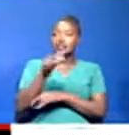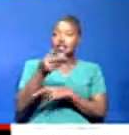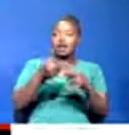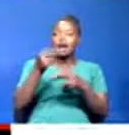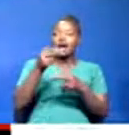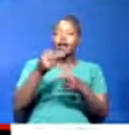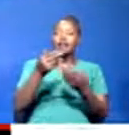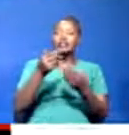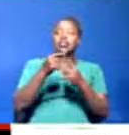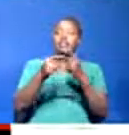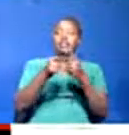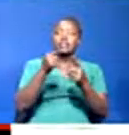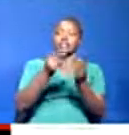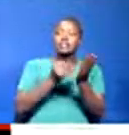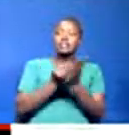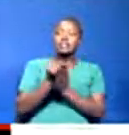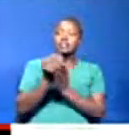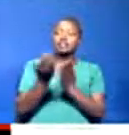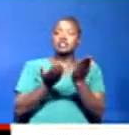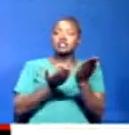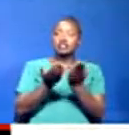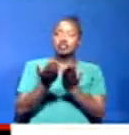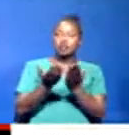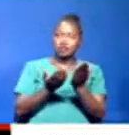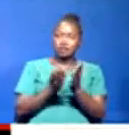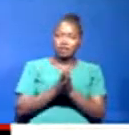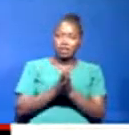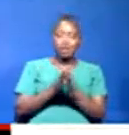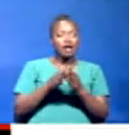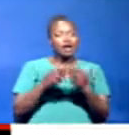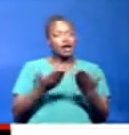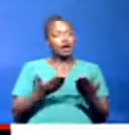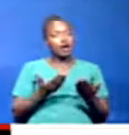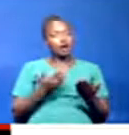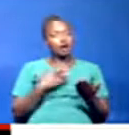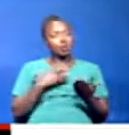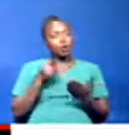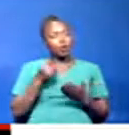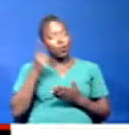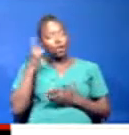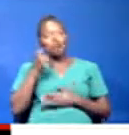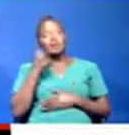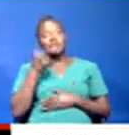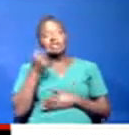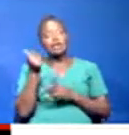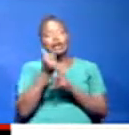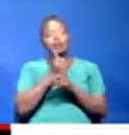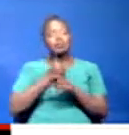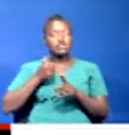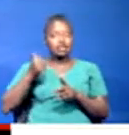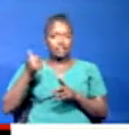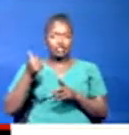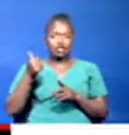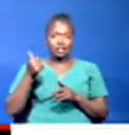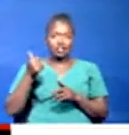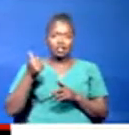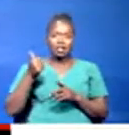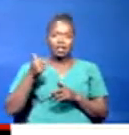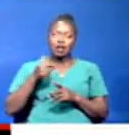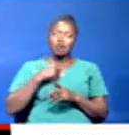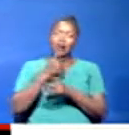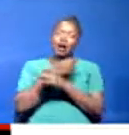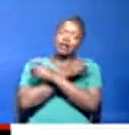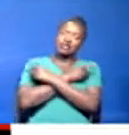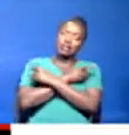and integrity in service. How would I wake up and say, I'm denying my dear sister here